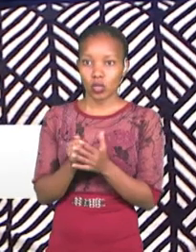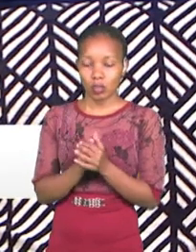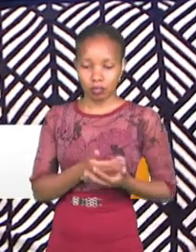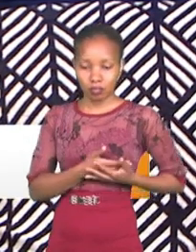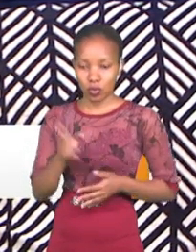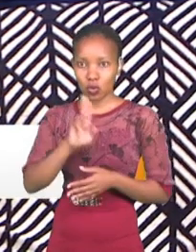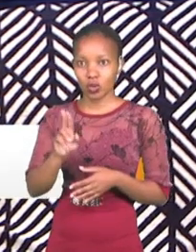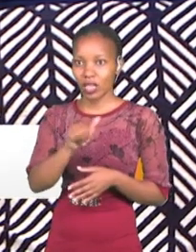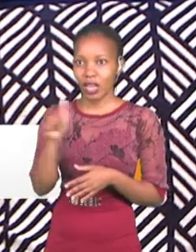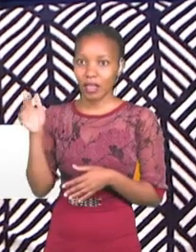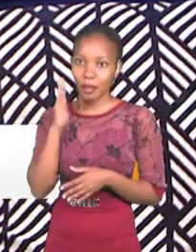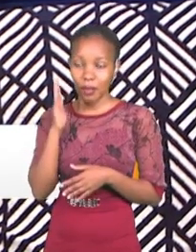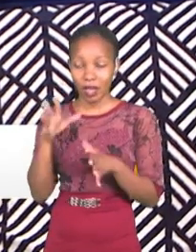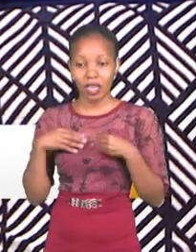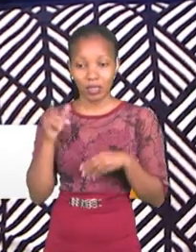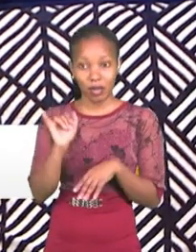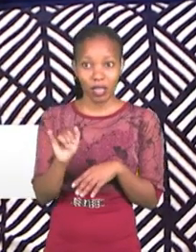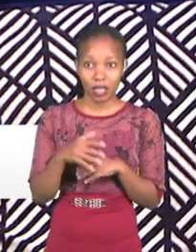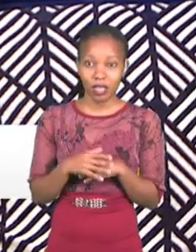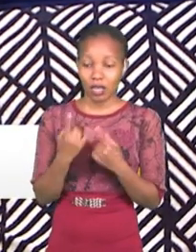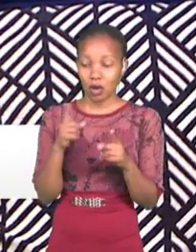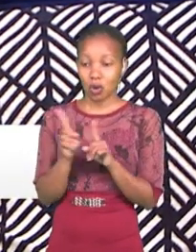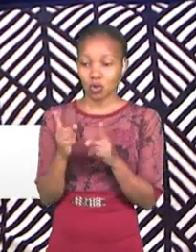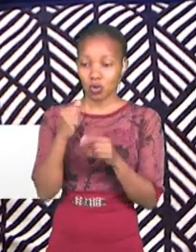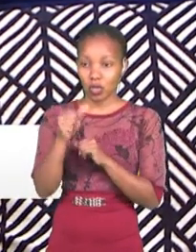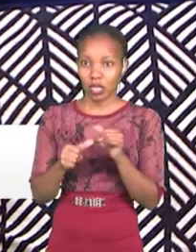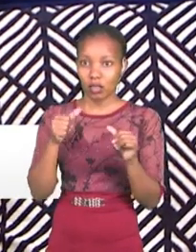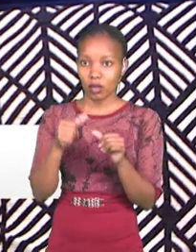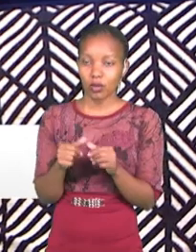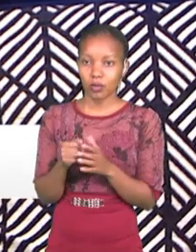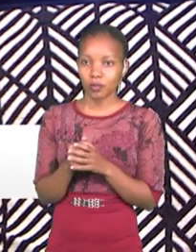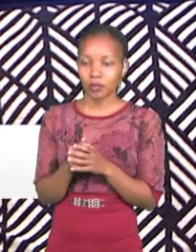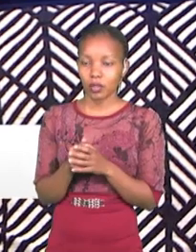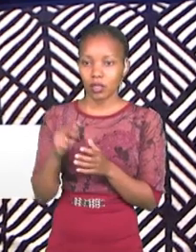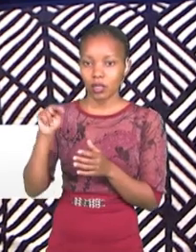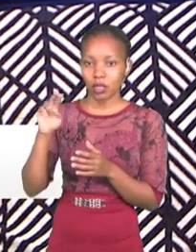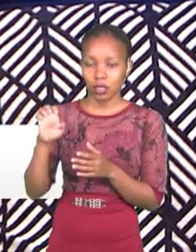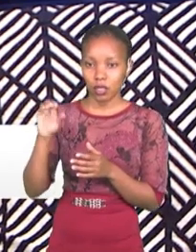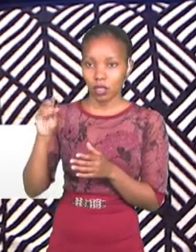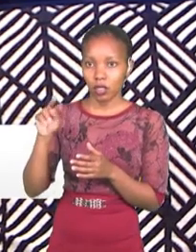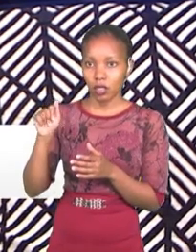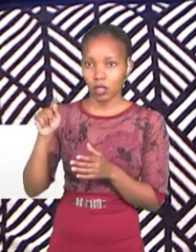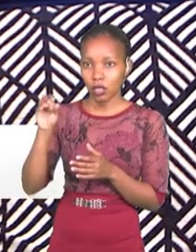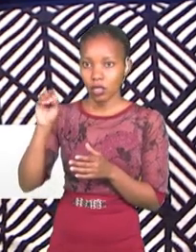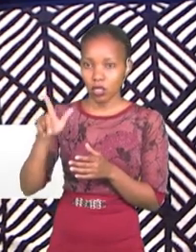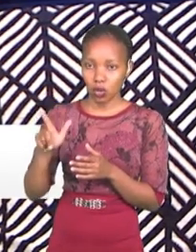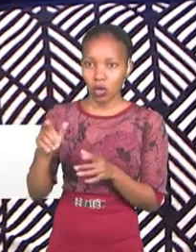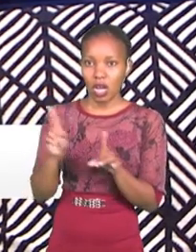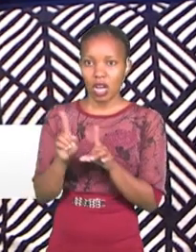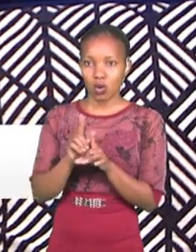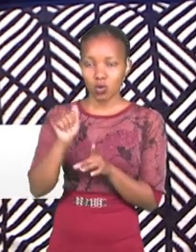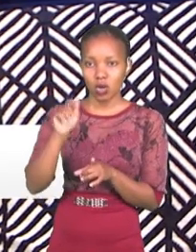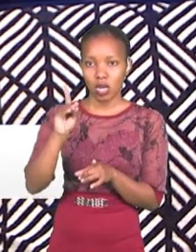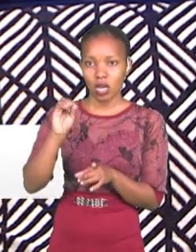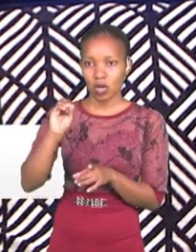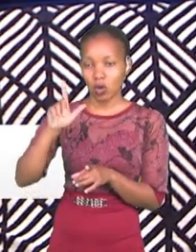mother. So will you accept that actually? And also, we'll be talking about now neonatal, child, and also touch base on adolescence. Very important actually